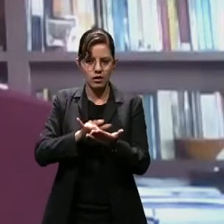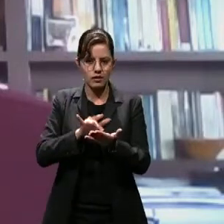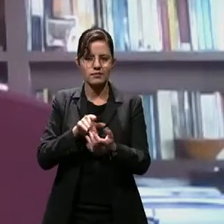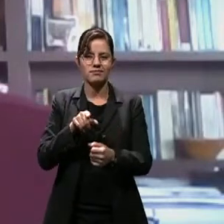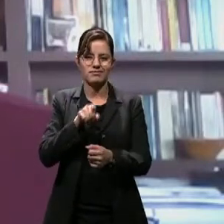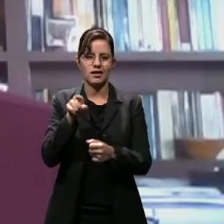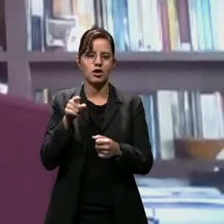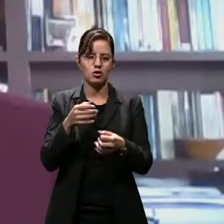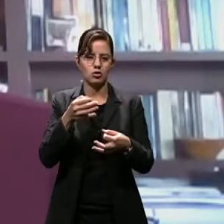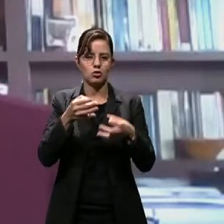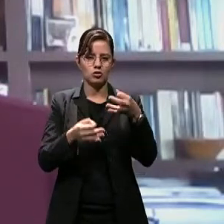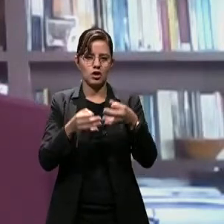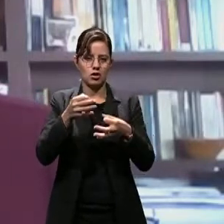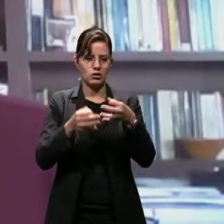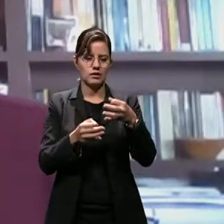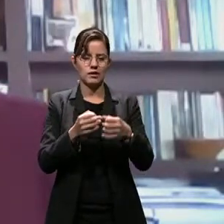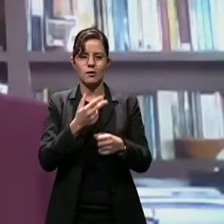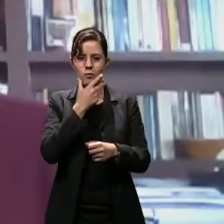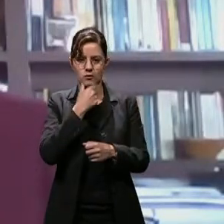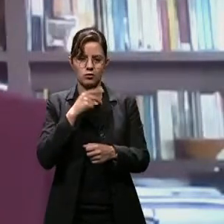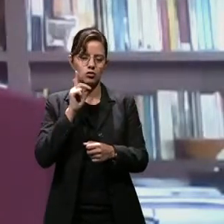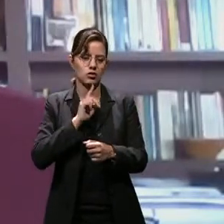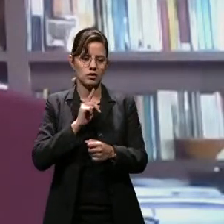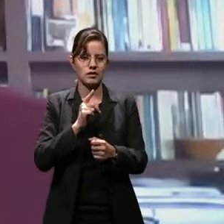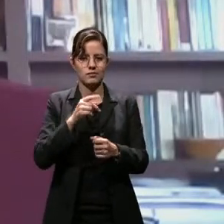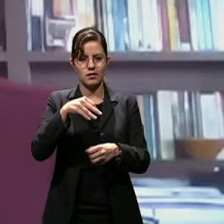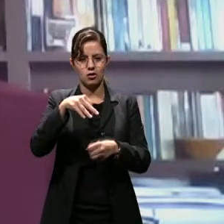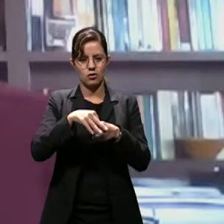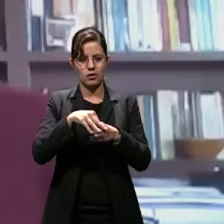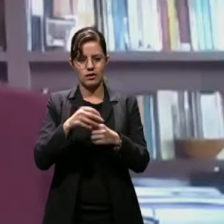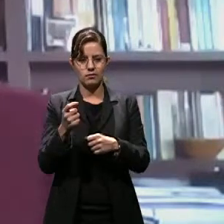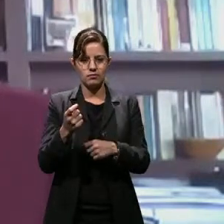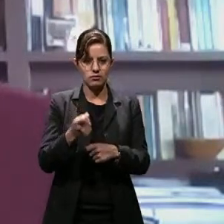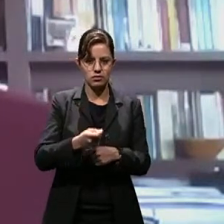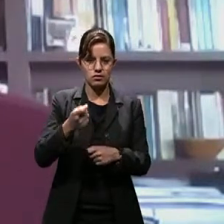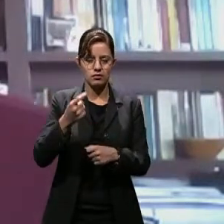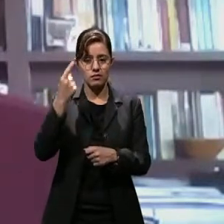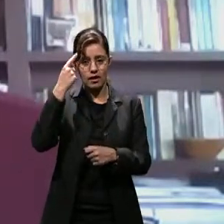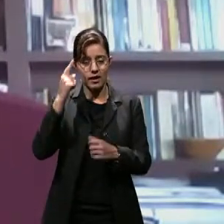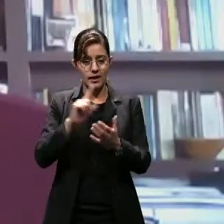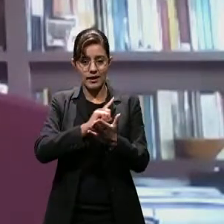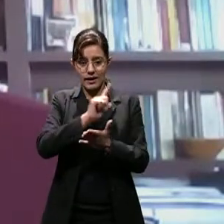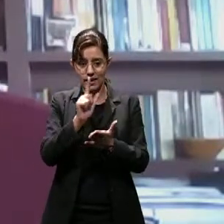synergies in order to contribute to continue